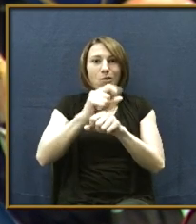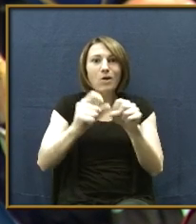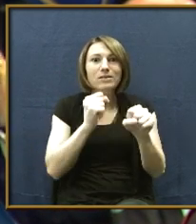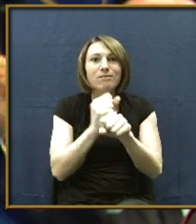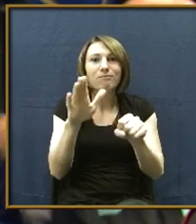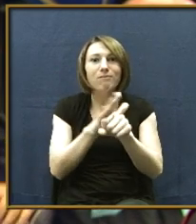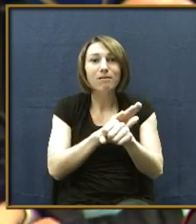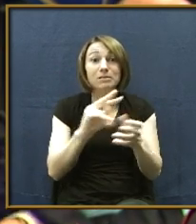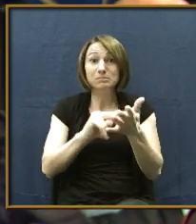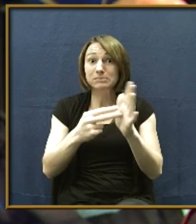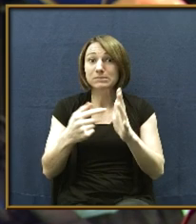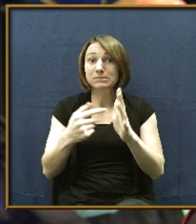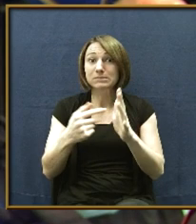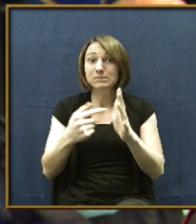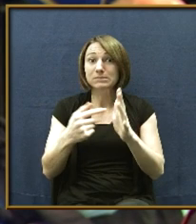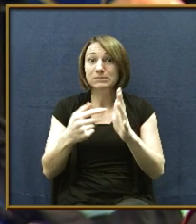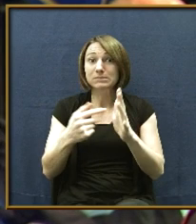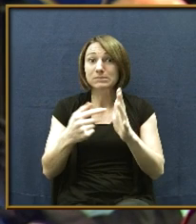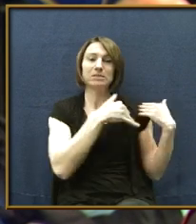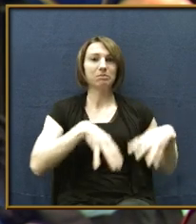This responsibility with grave